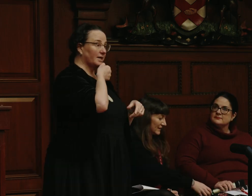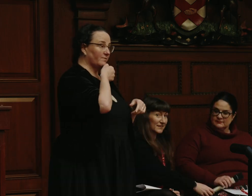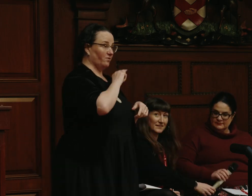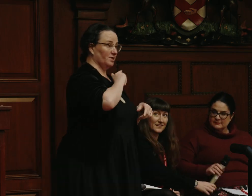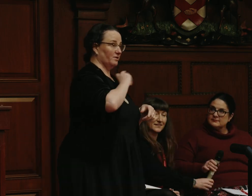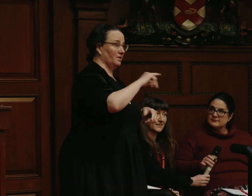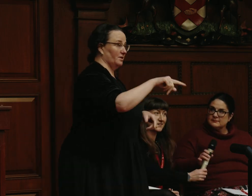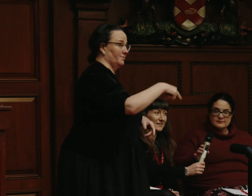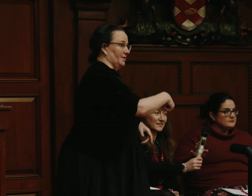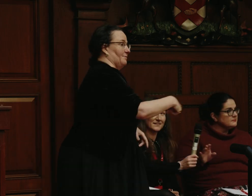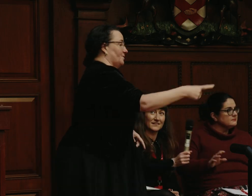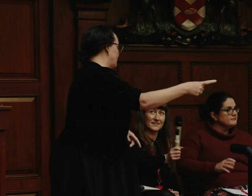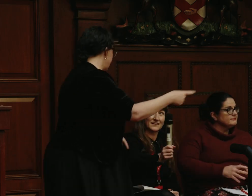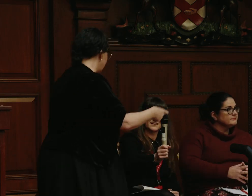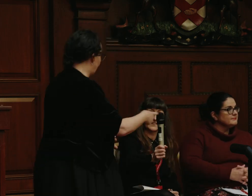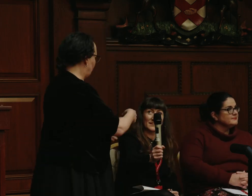question.